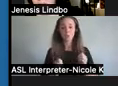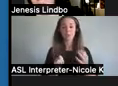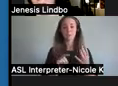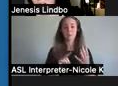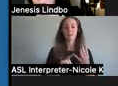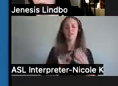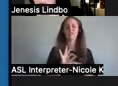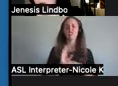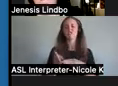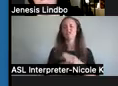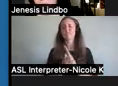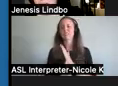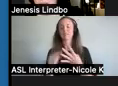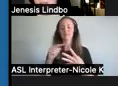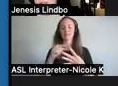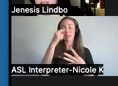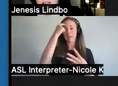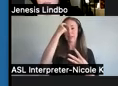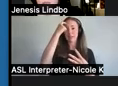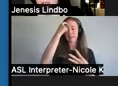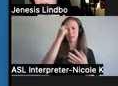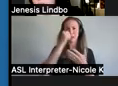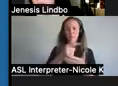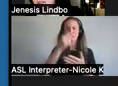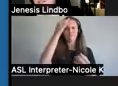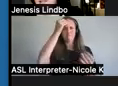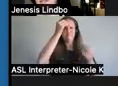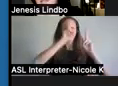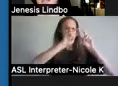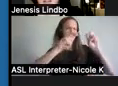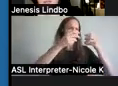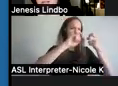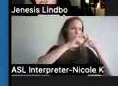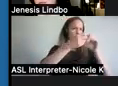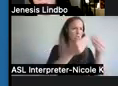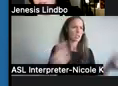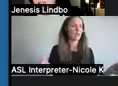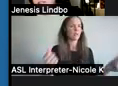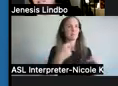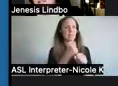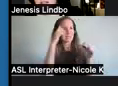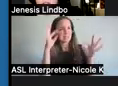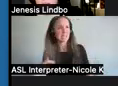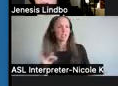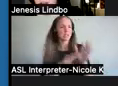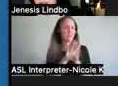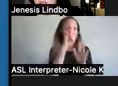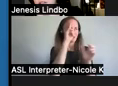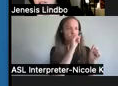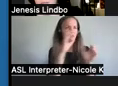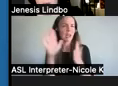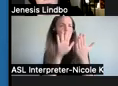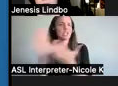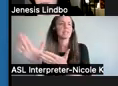For cognitive, it helps with problem-solving skills. It helps decision-making skills, developing strategies, attention